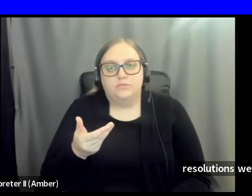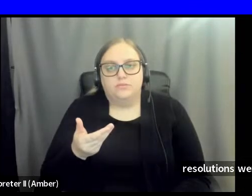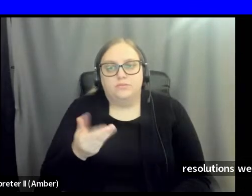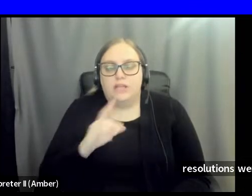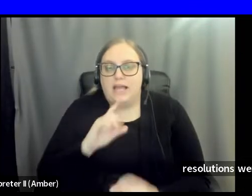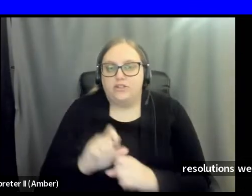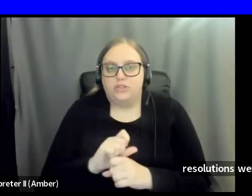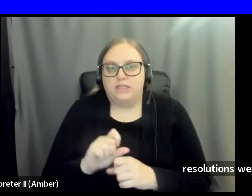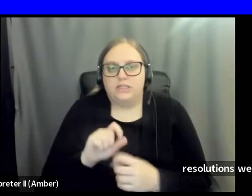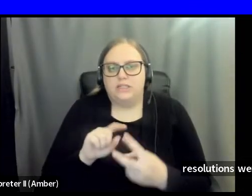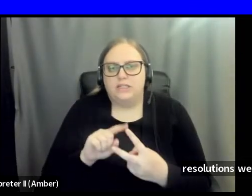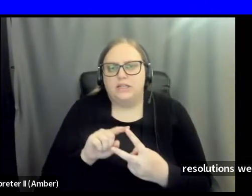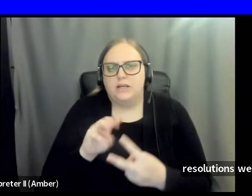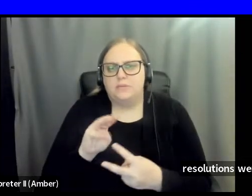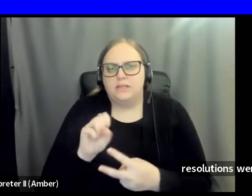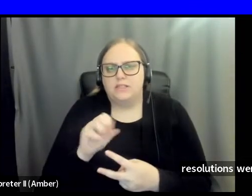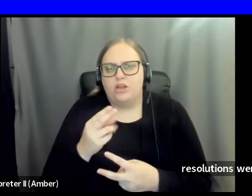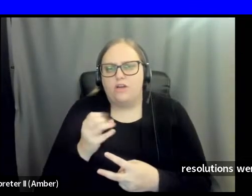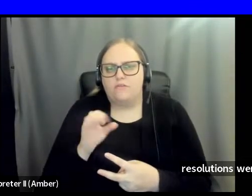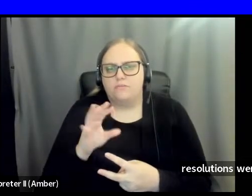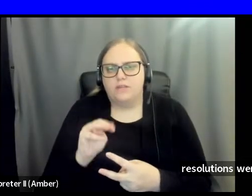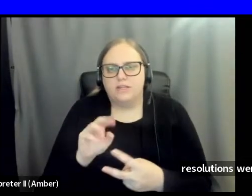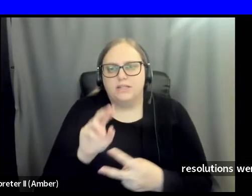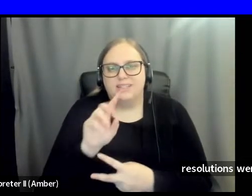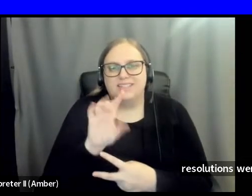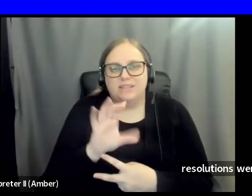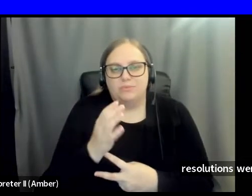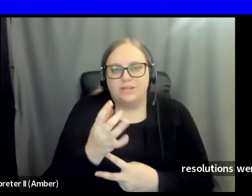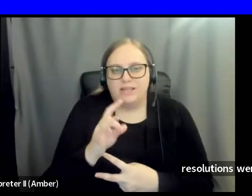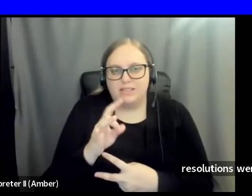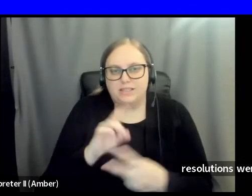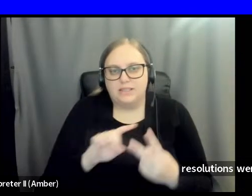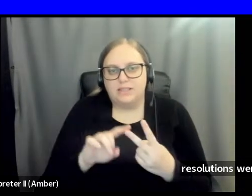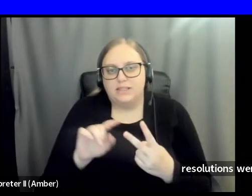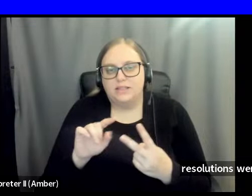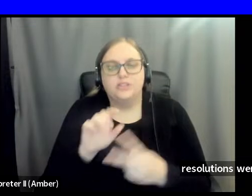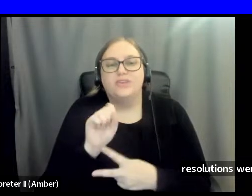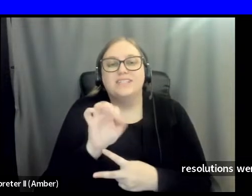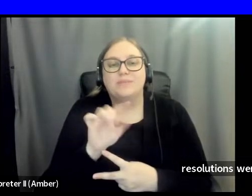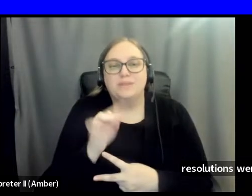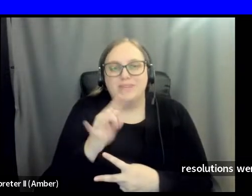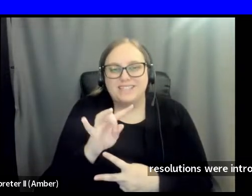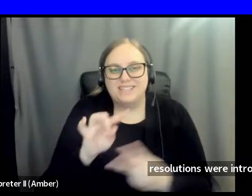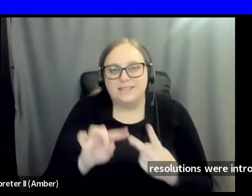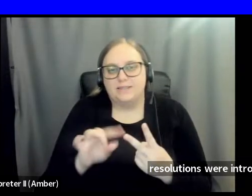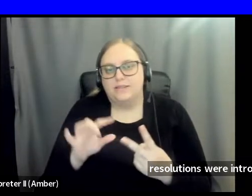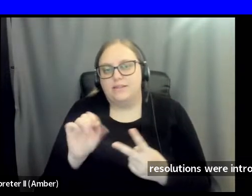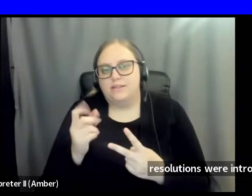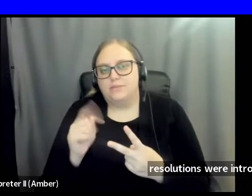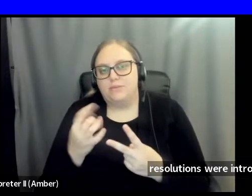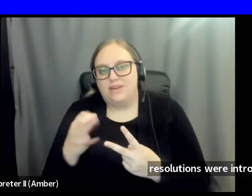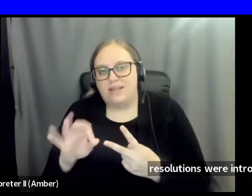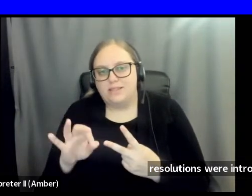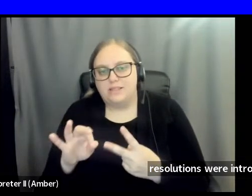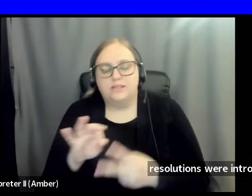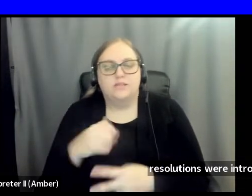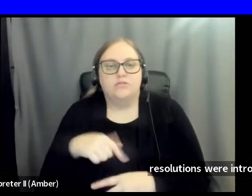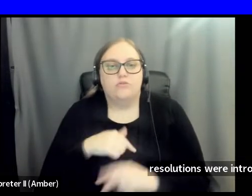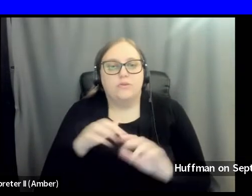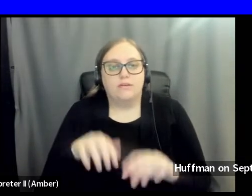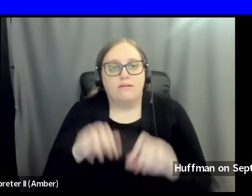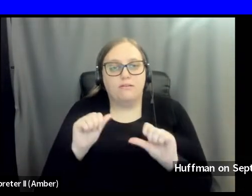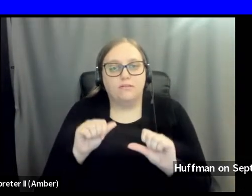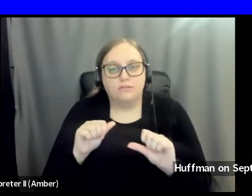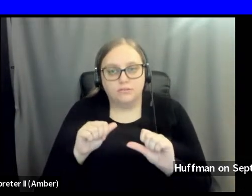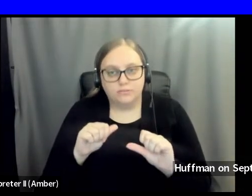actually, Ms. Huffman on this September 18th and Ms. Taifa on September 19th. The Committee of the Whole held a